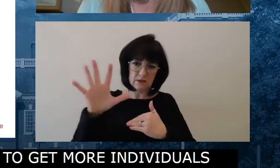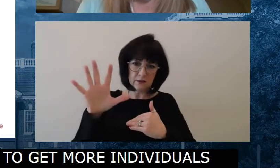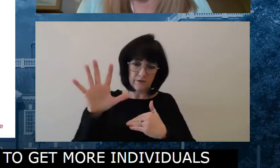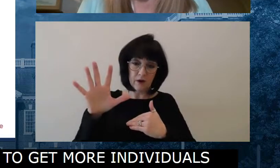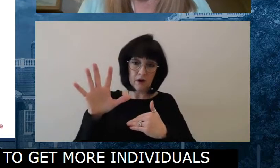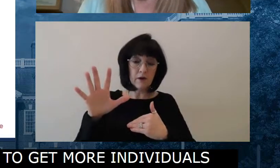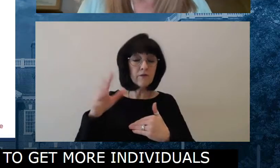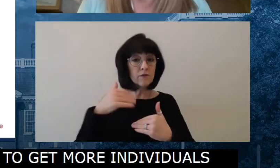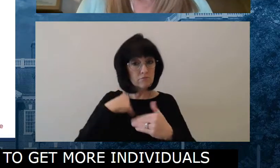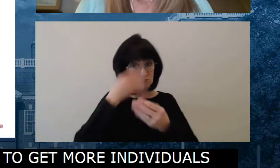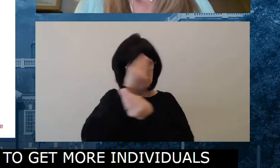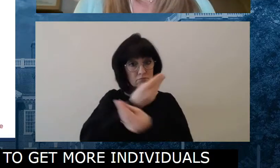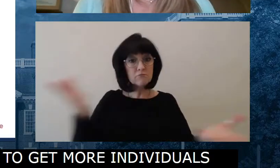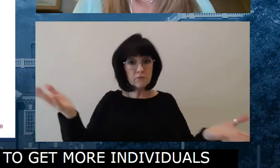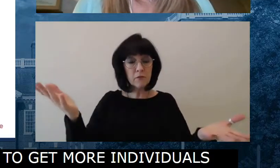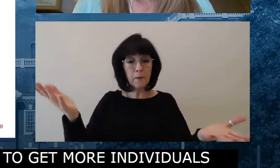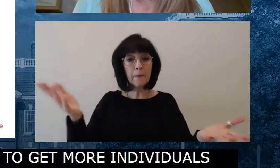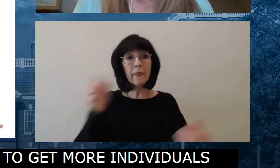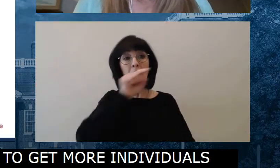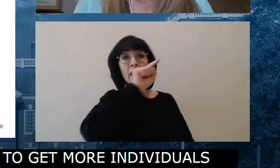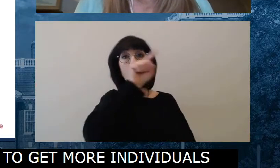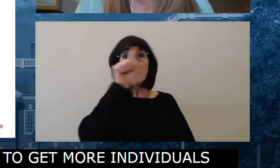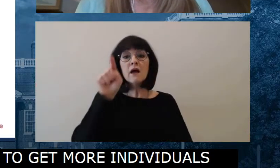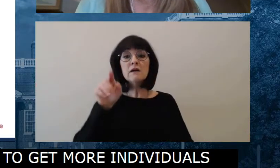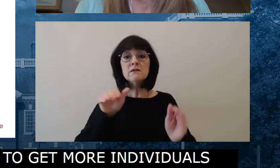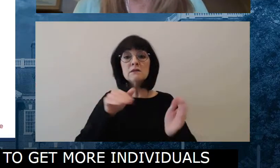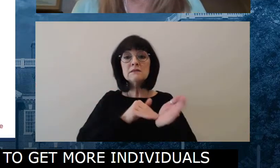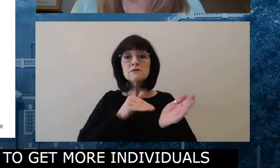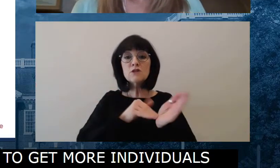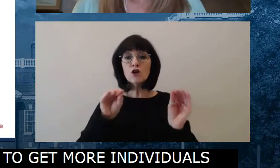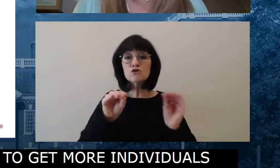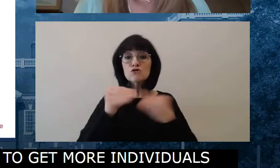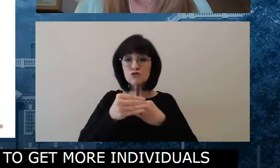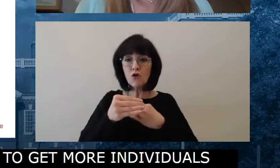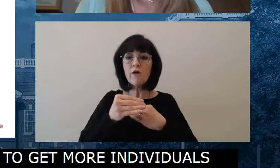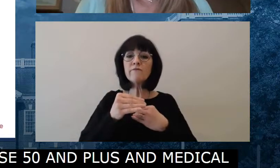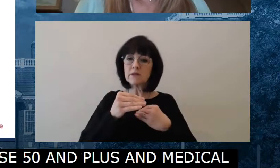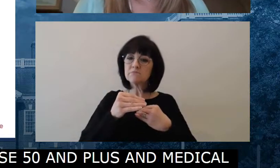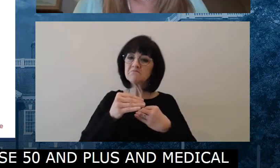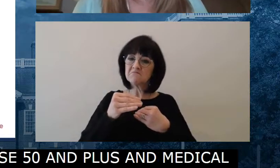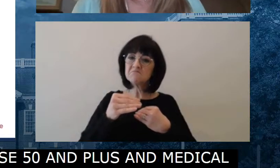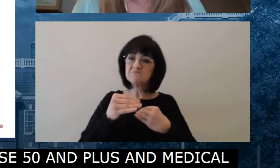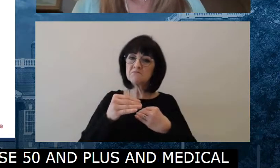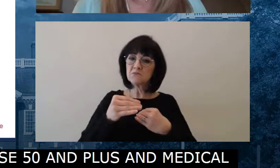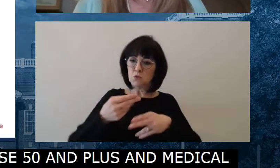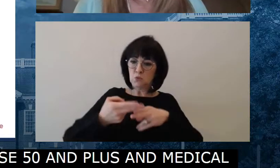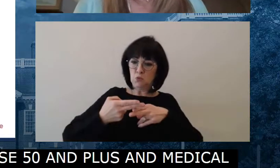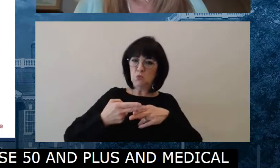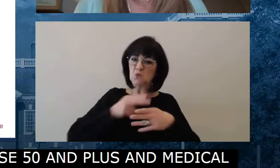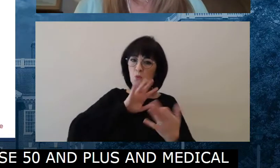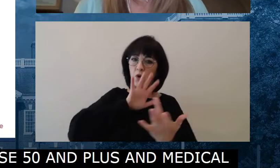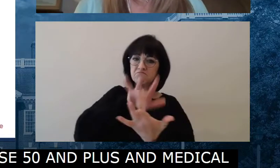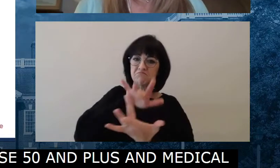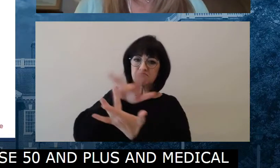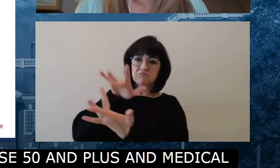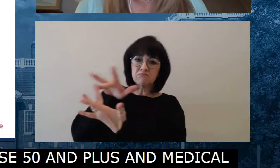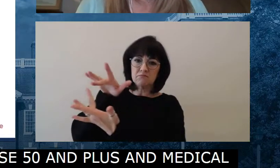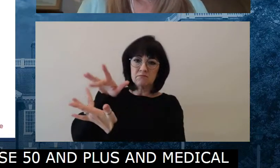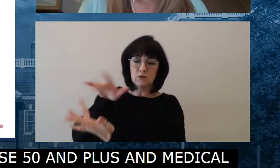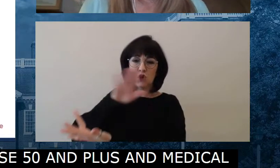out to many of their patients to let them know that vaccination